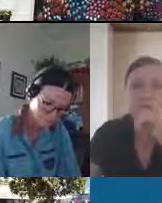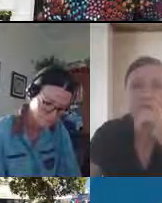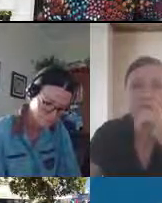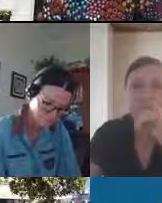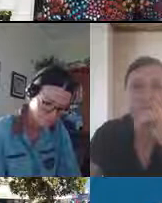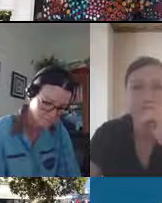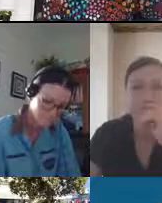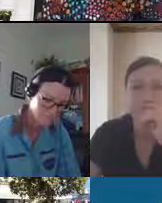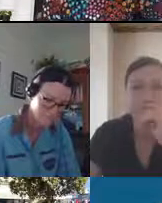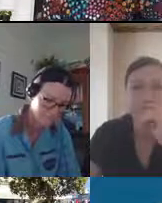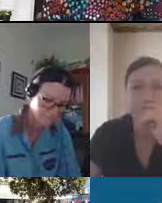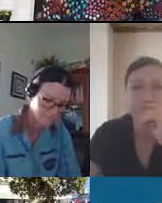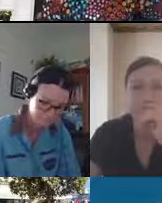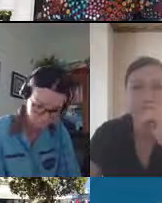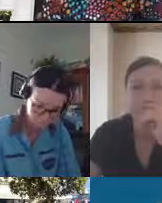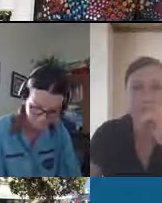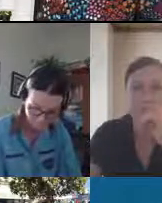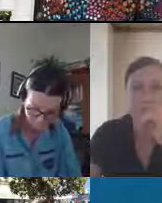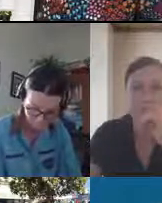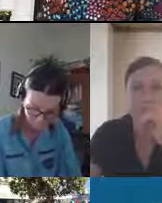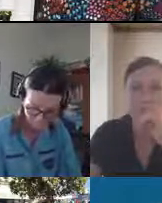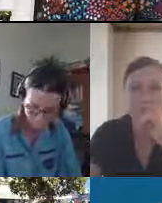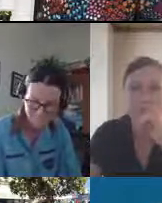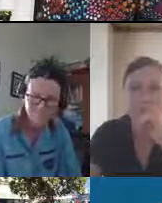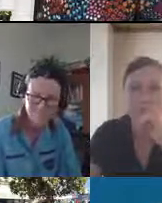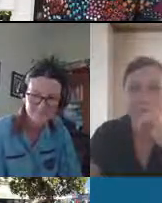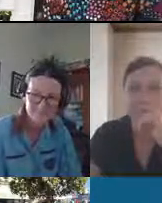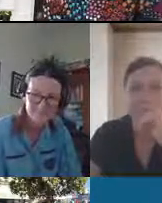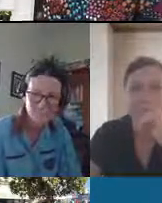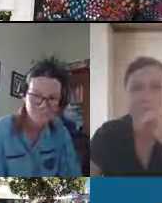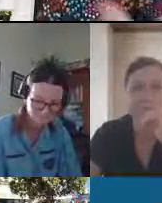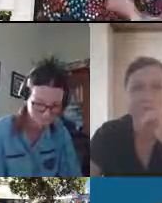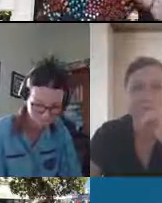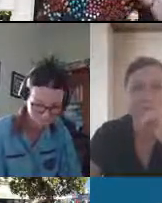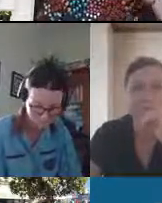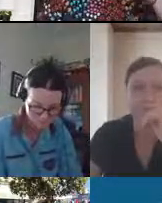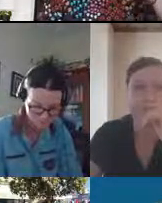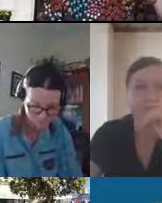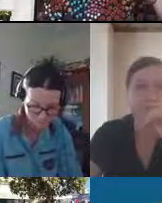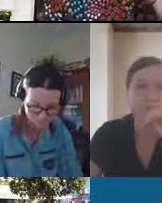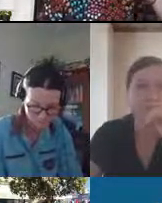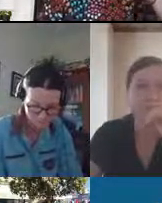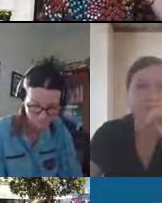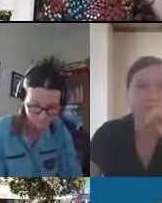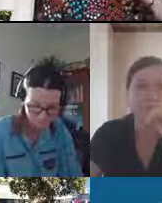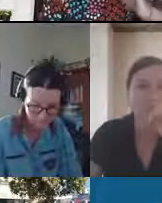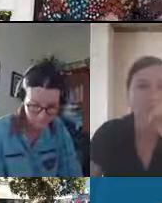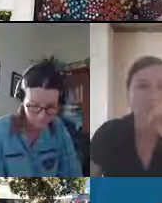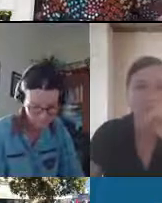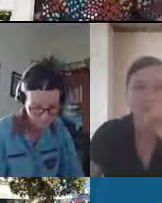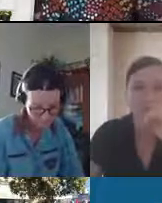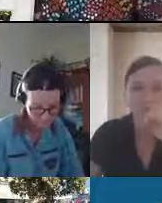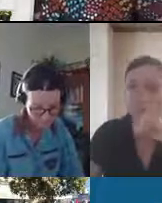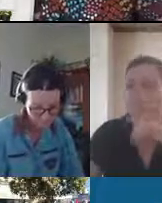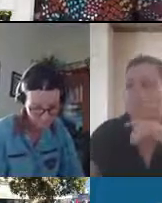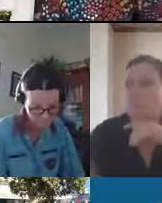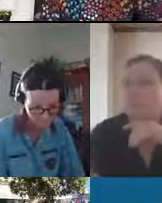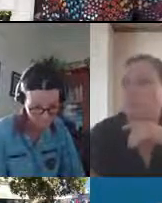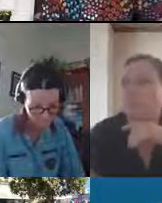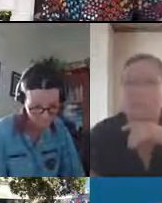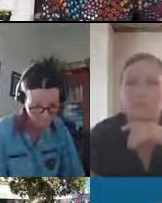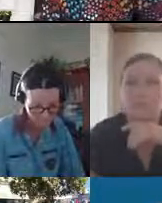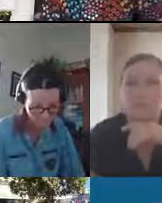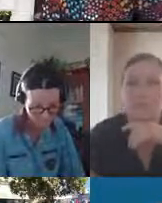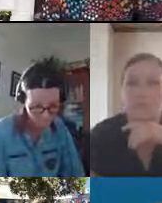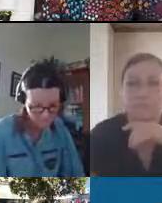mechanism at the moment, such as resilience, the ability to keep running. So swinging back to per Colburn now, you know, that